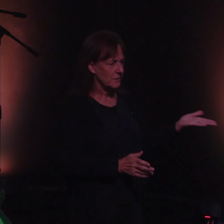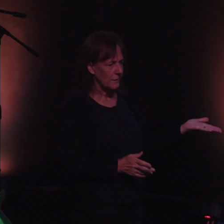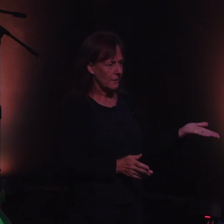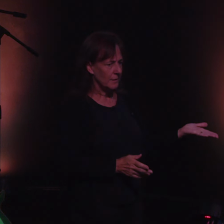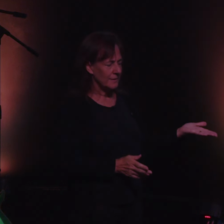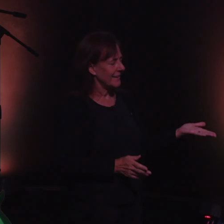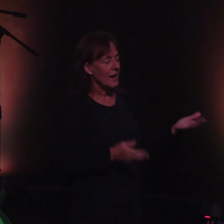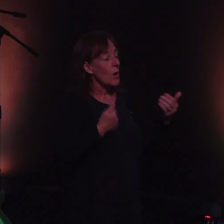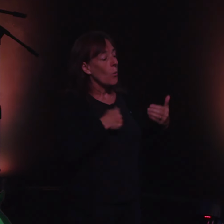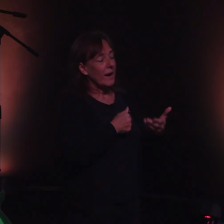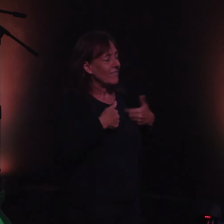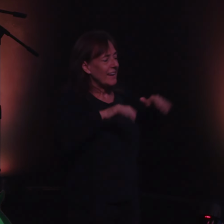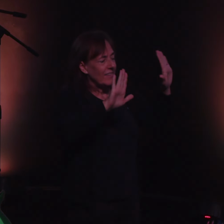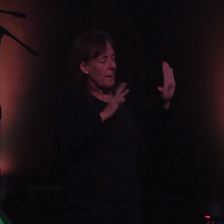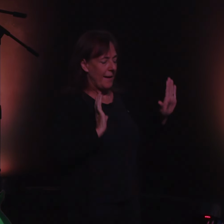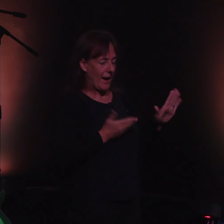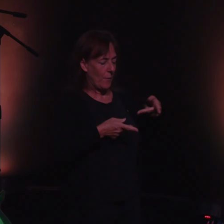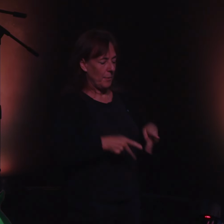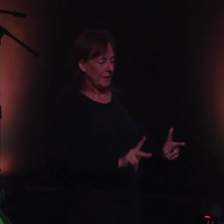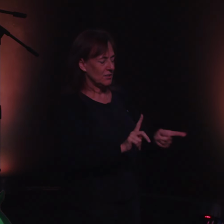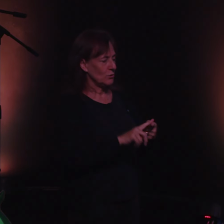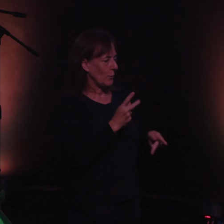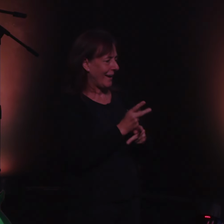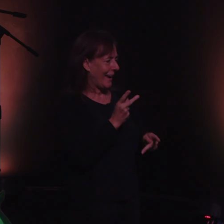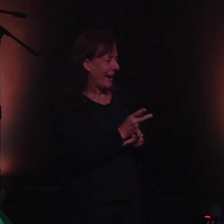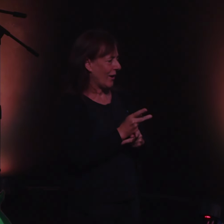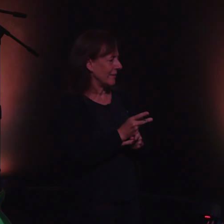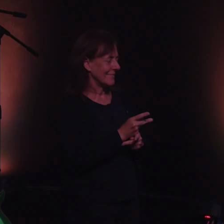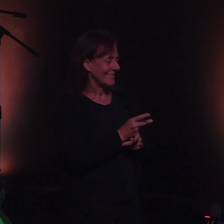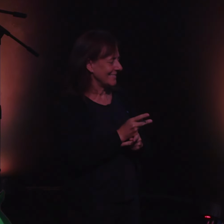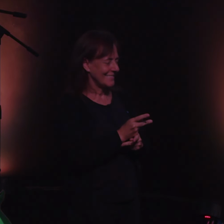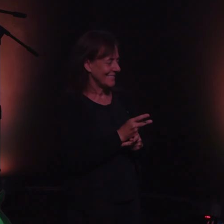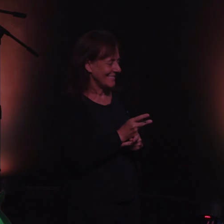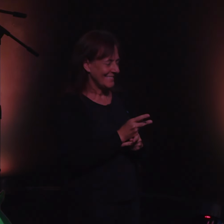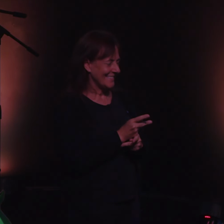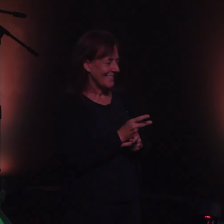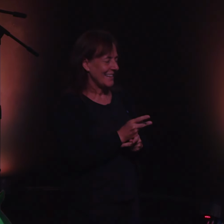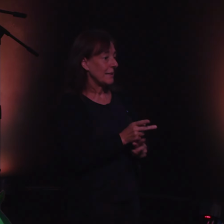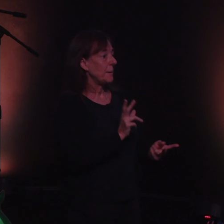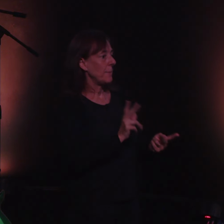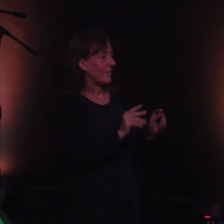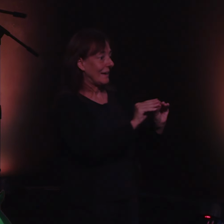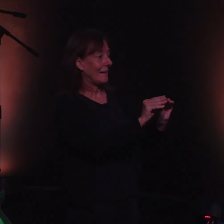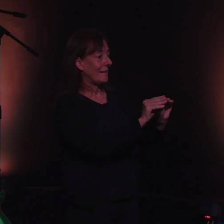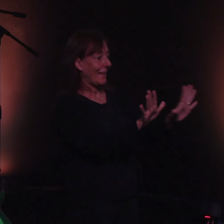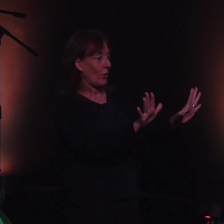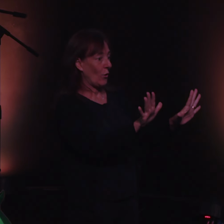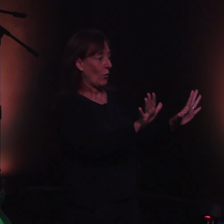We forfeited our permission to care. And let me be perfectly clear with